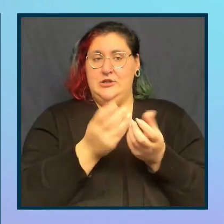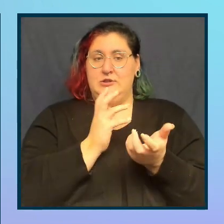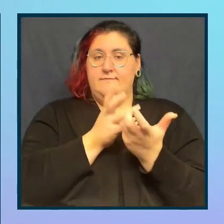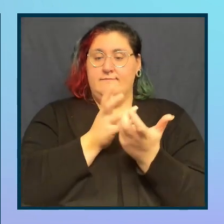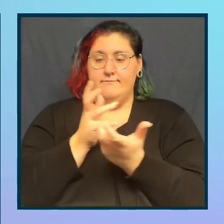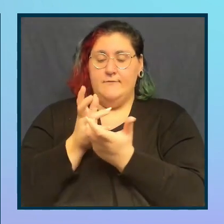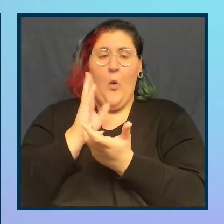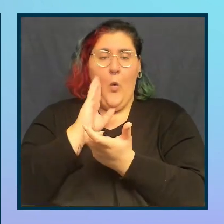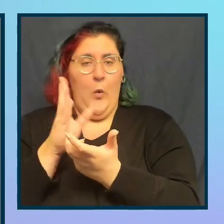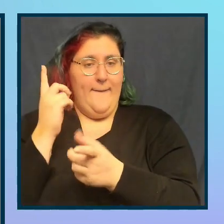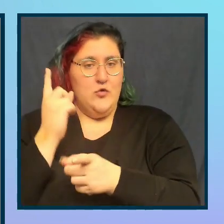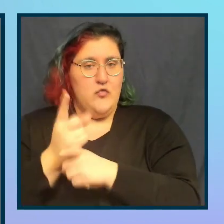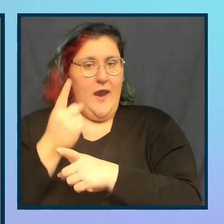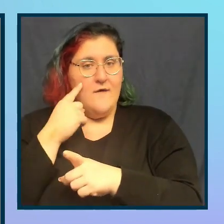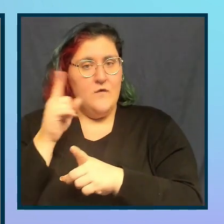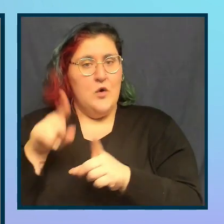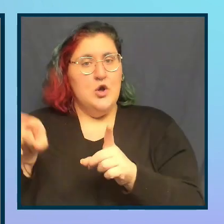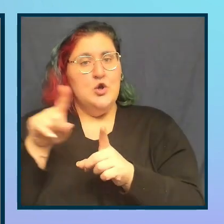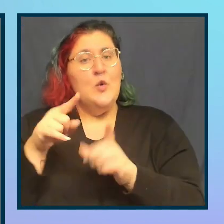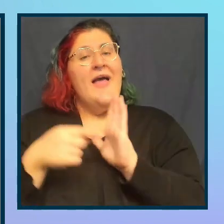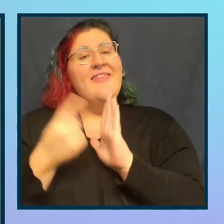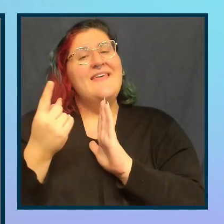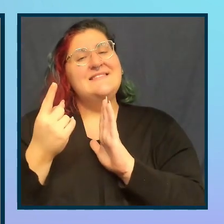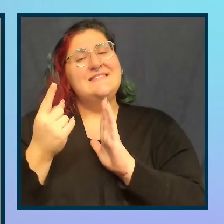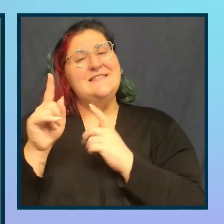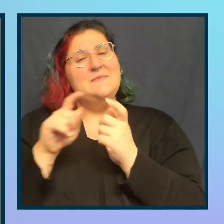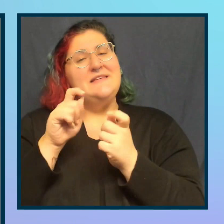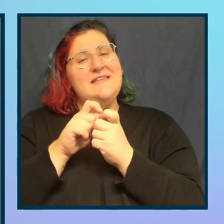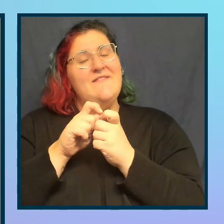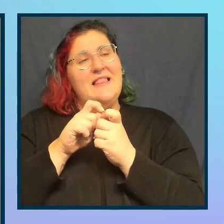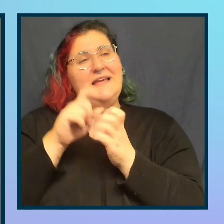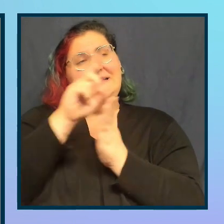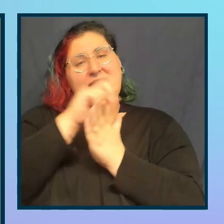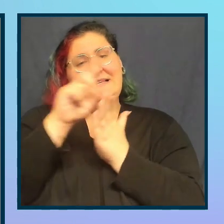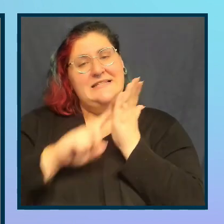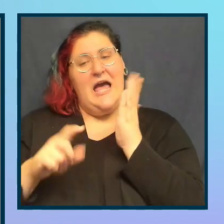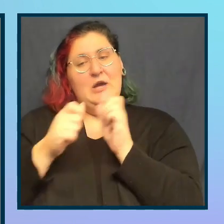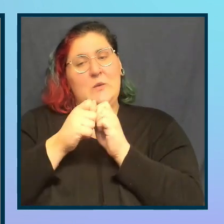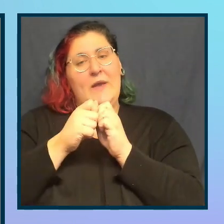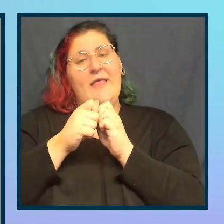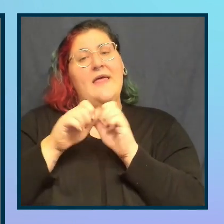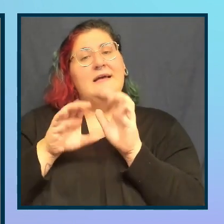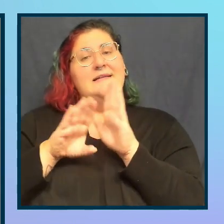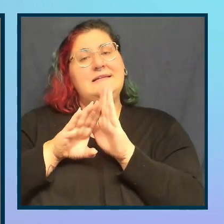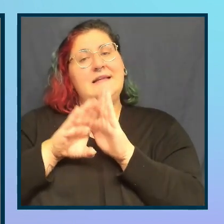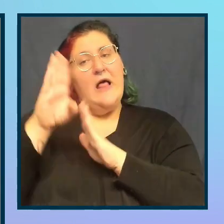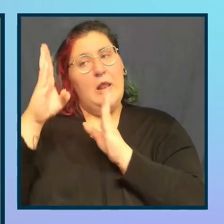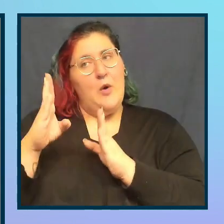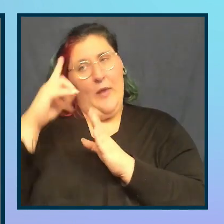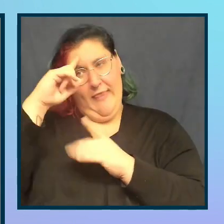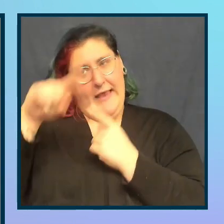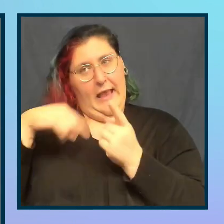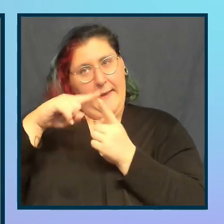specifically designed with the developer in mind. And so the advantage of fixing it, just as we were watching Jason use